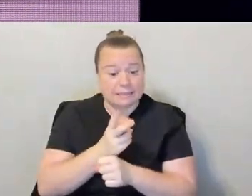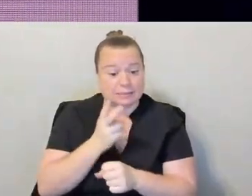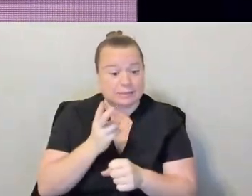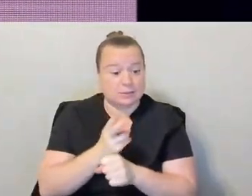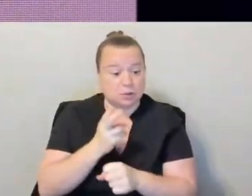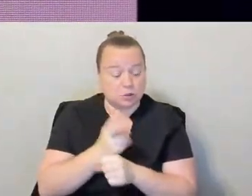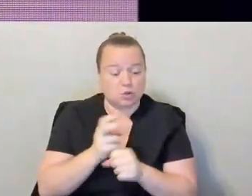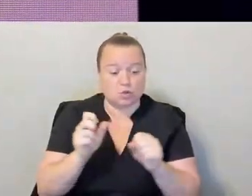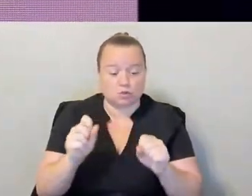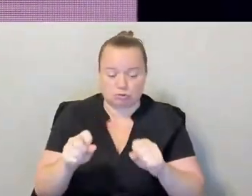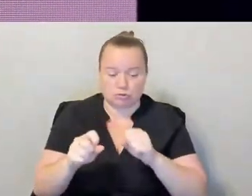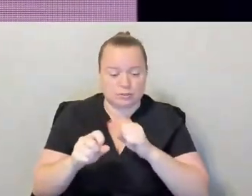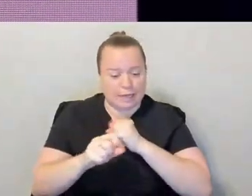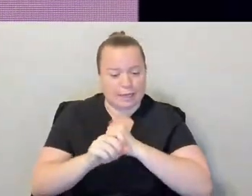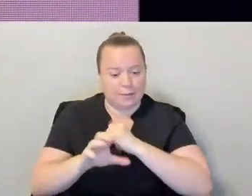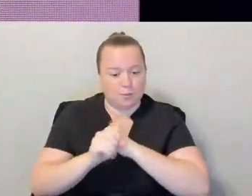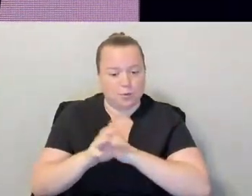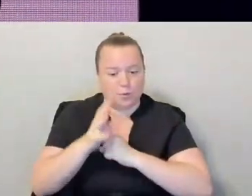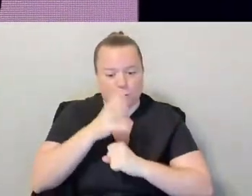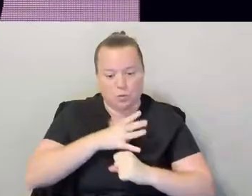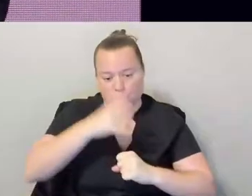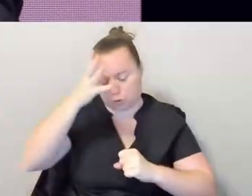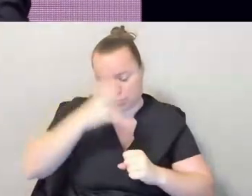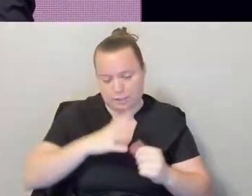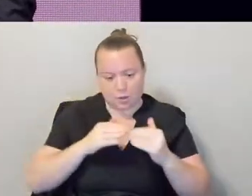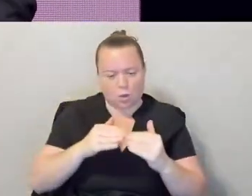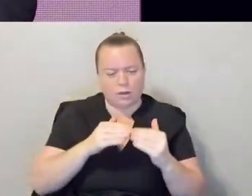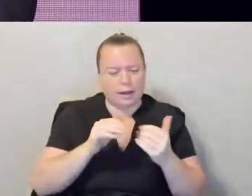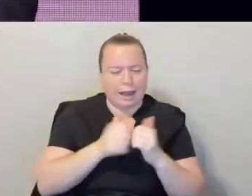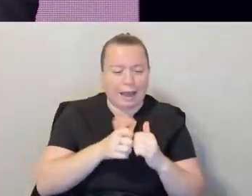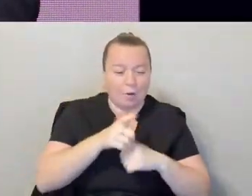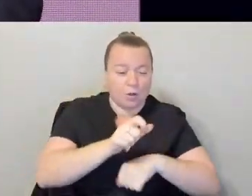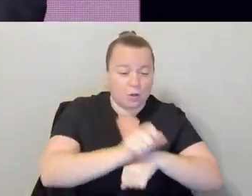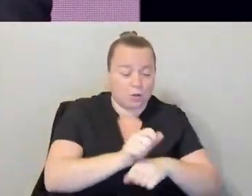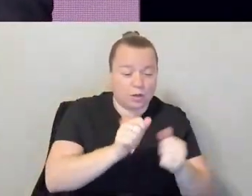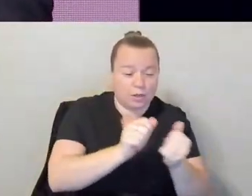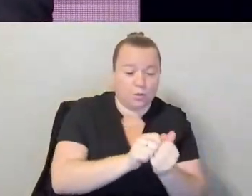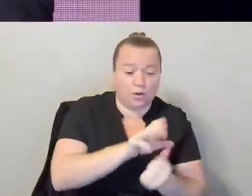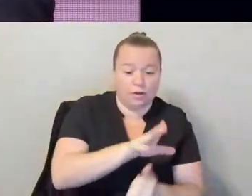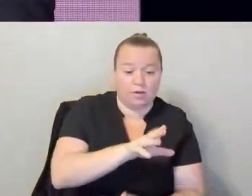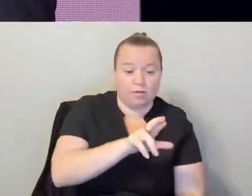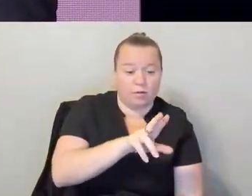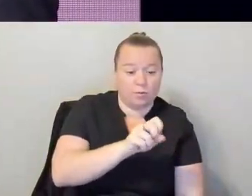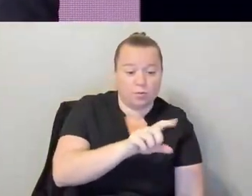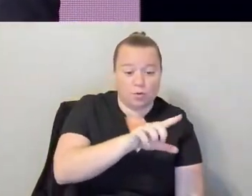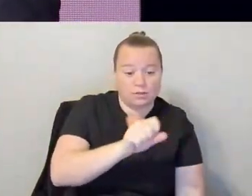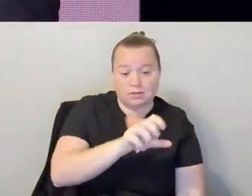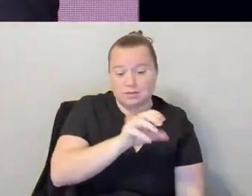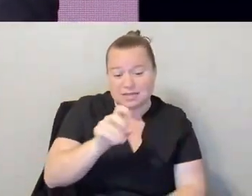promote gender equality? How are you working with Brussels, and how are you working across the ministries in Spain?